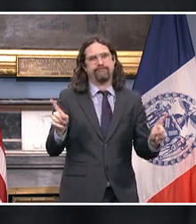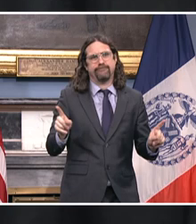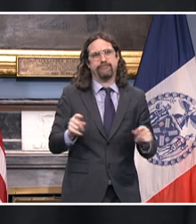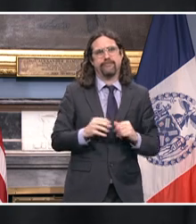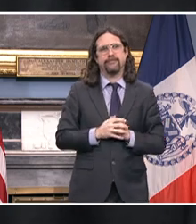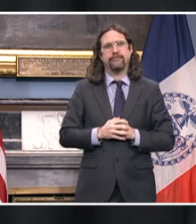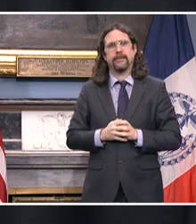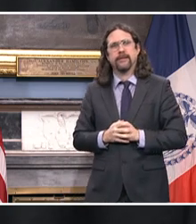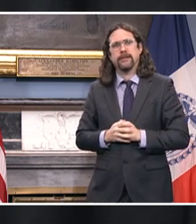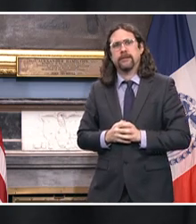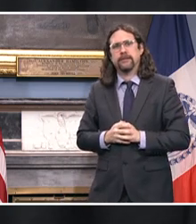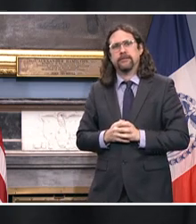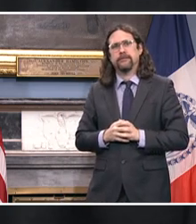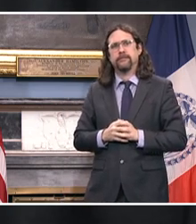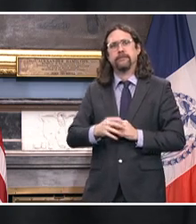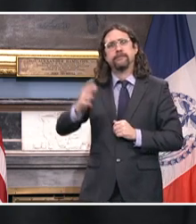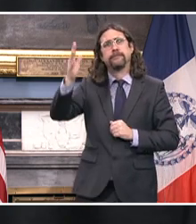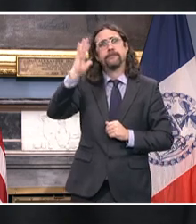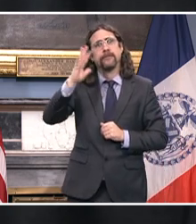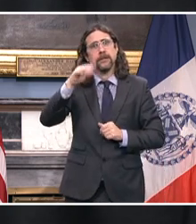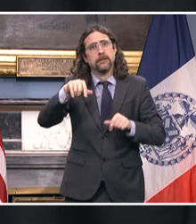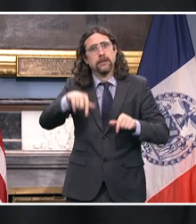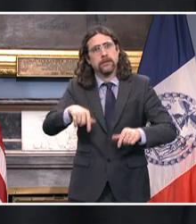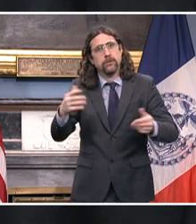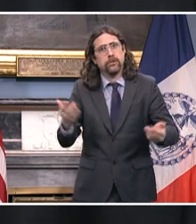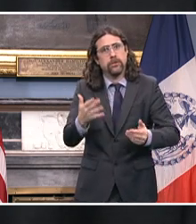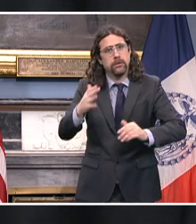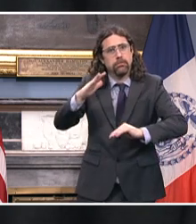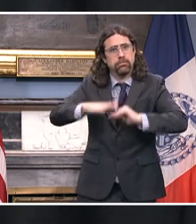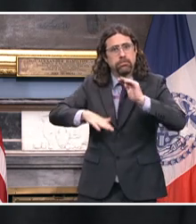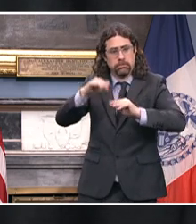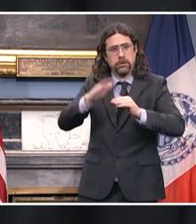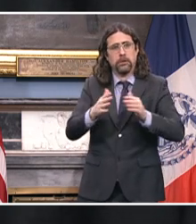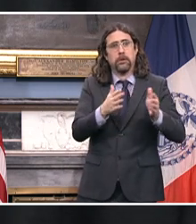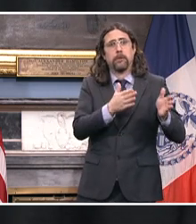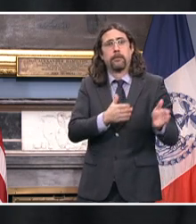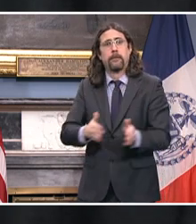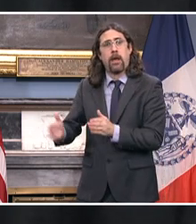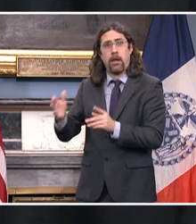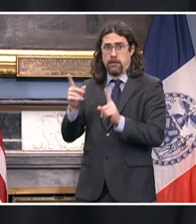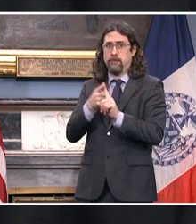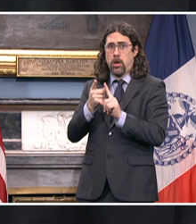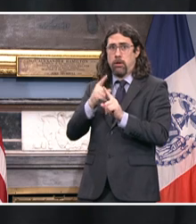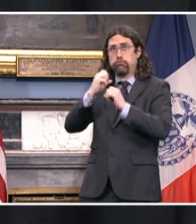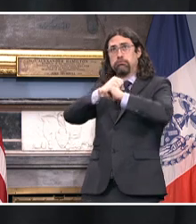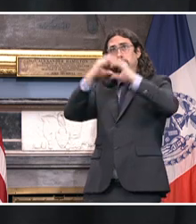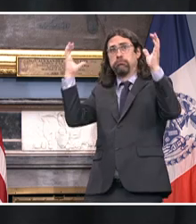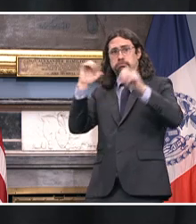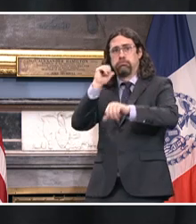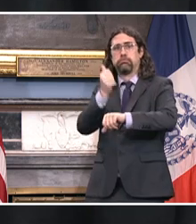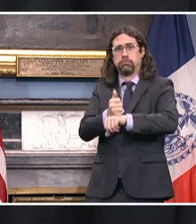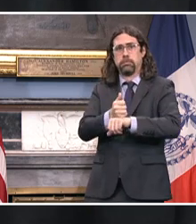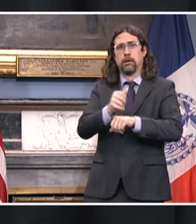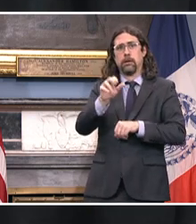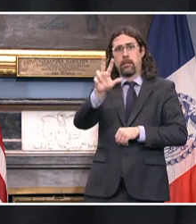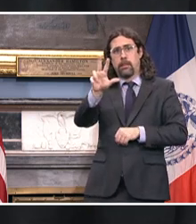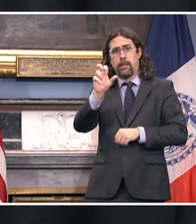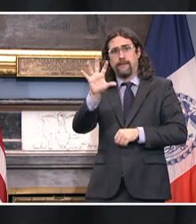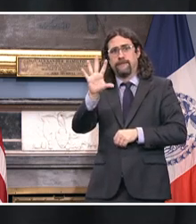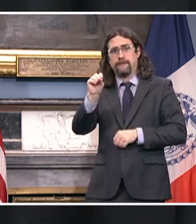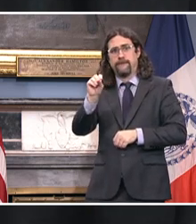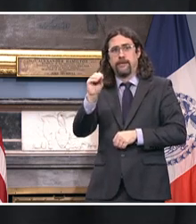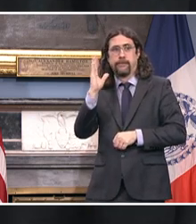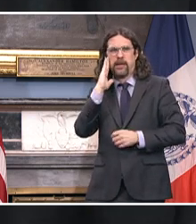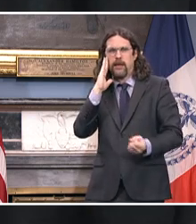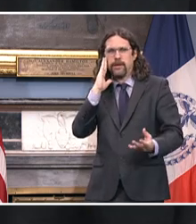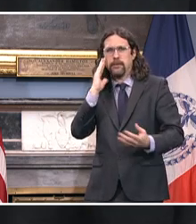done an outstanding job. They are now going to create a 470-bed facility. Last week, we believed there would not